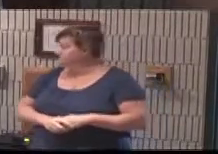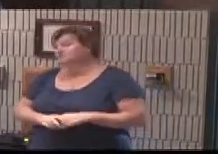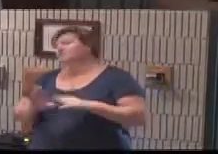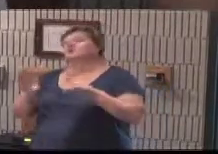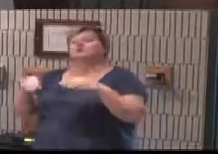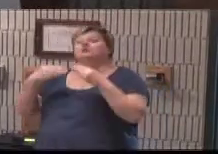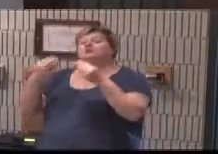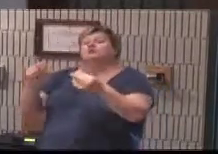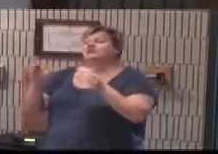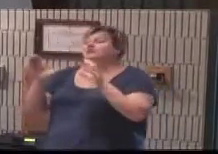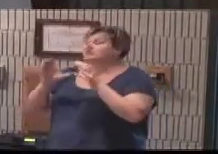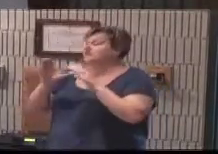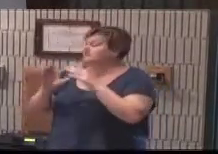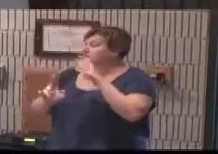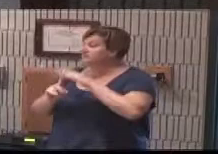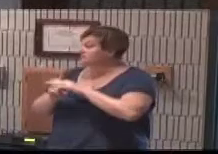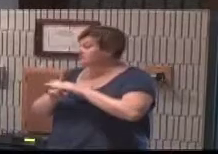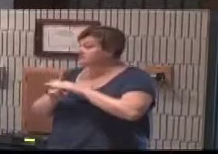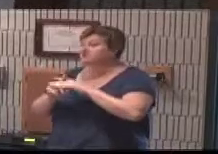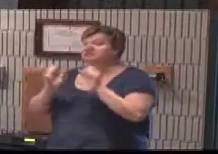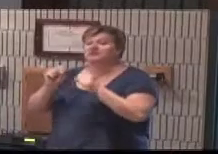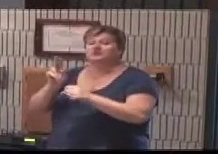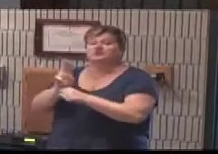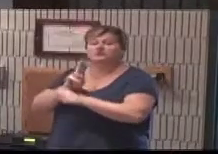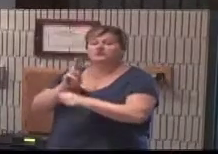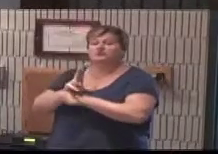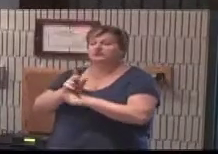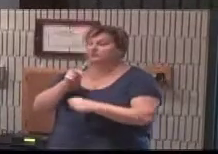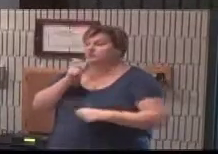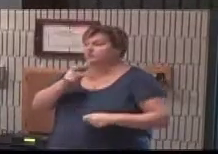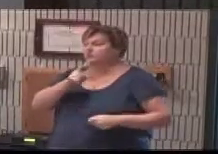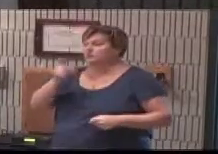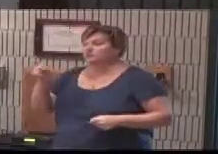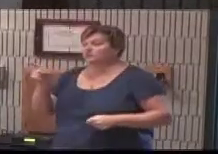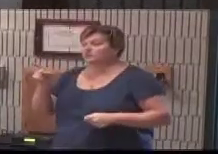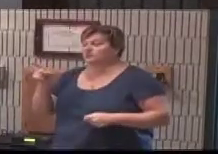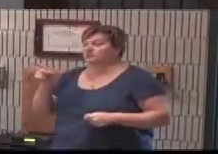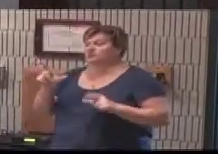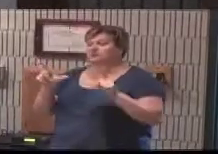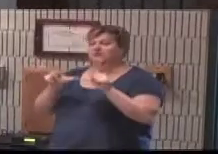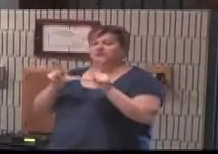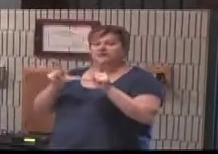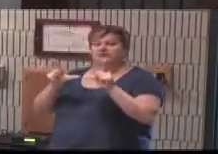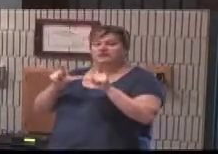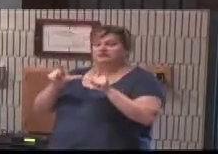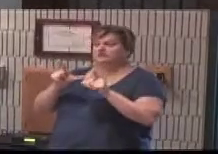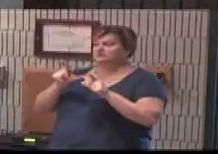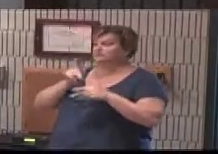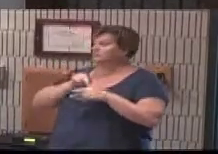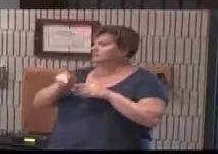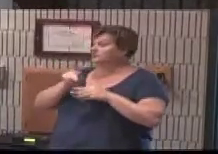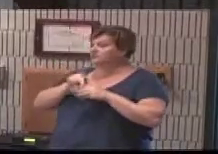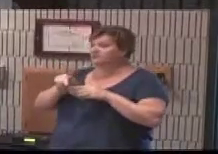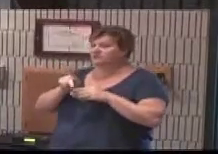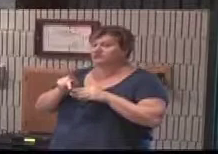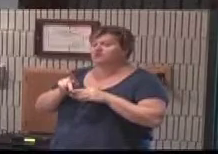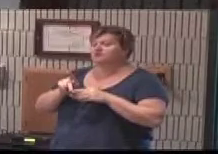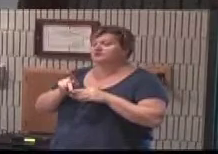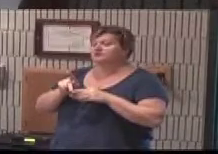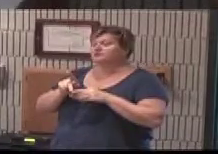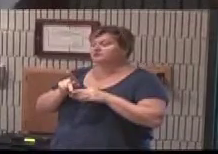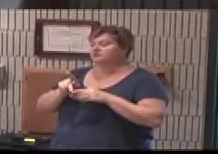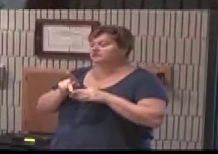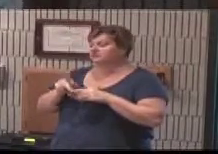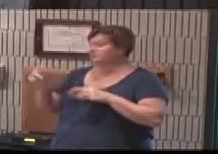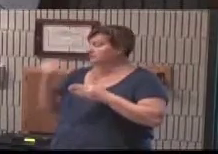of attendance, which can be used by those of you who are licensed professionals. And